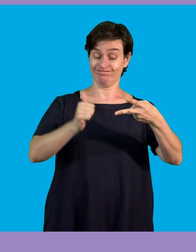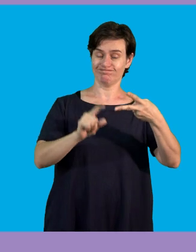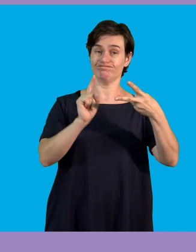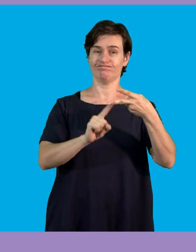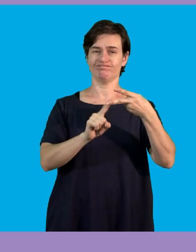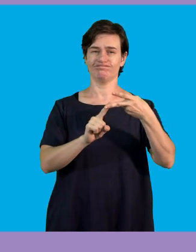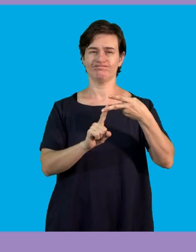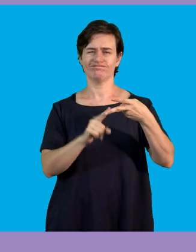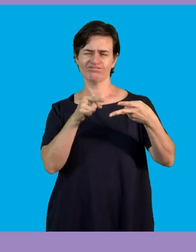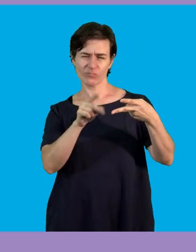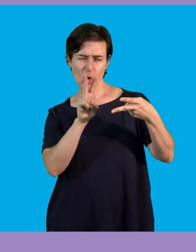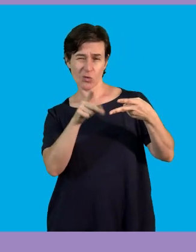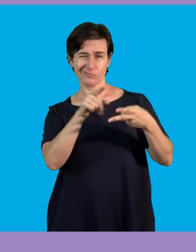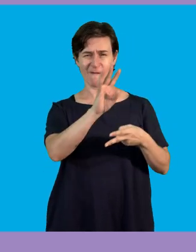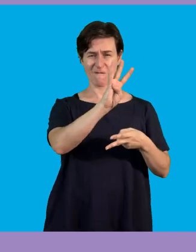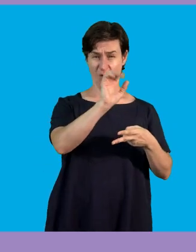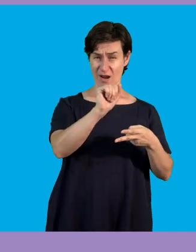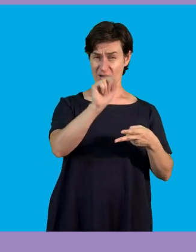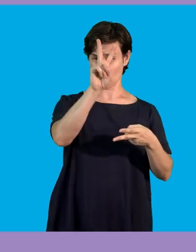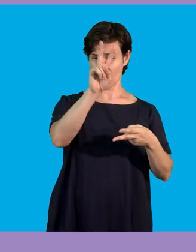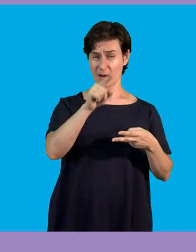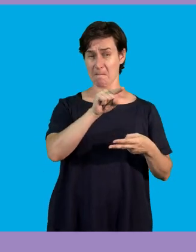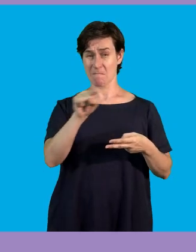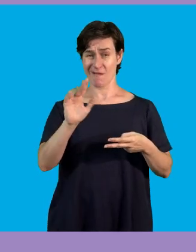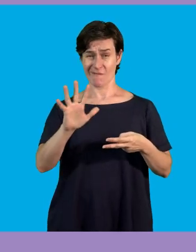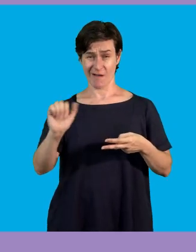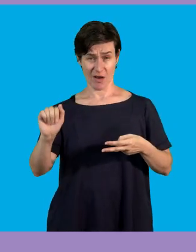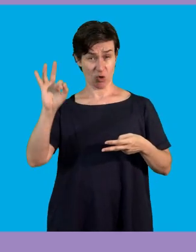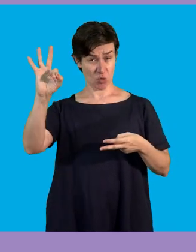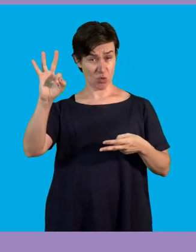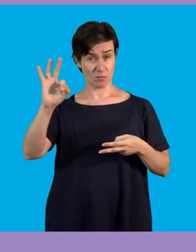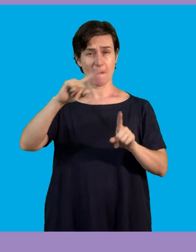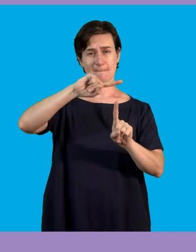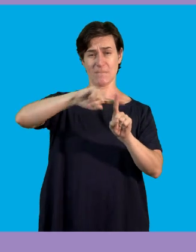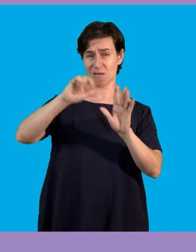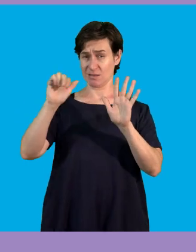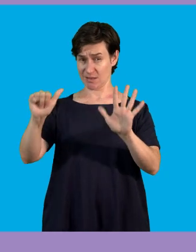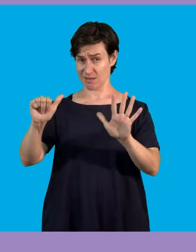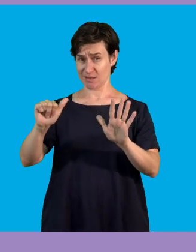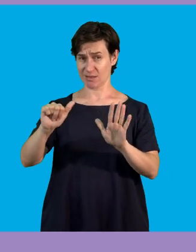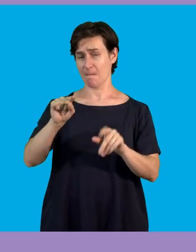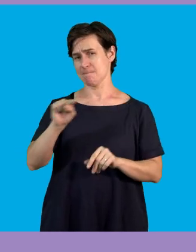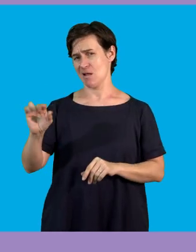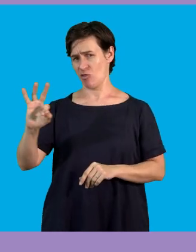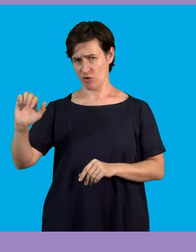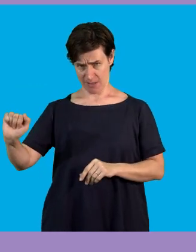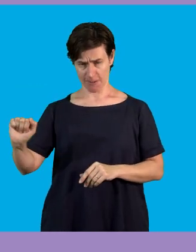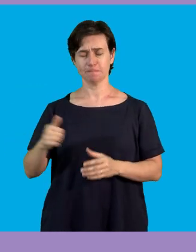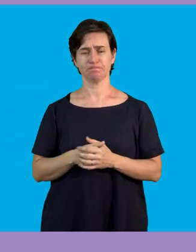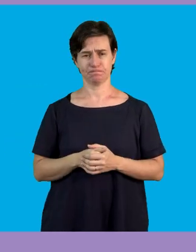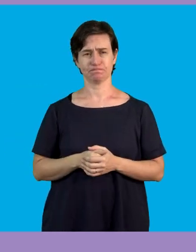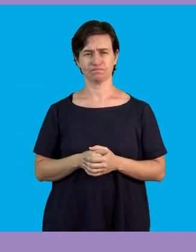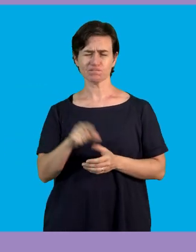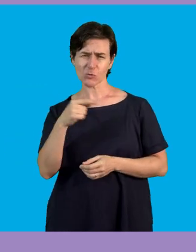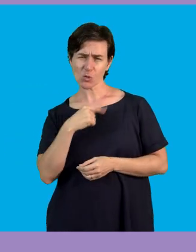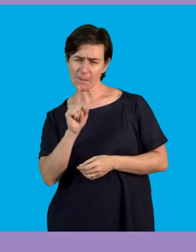The next one. Consider the expression 4a squared minus 5a cubed plus 6 minus